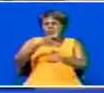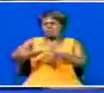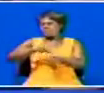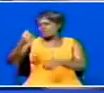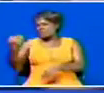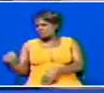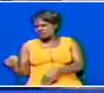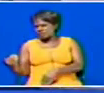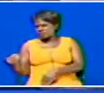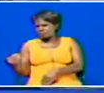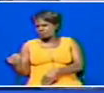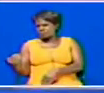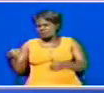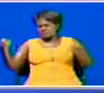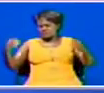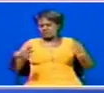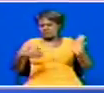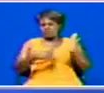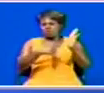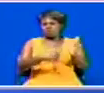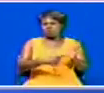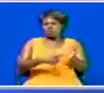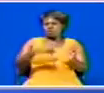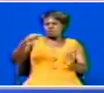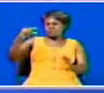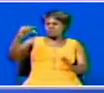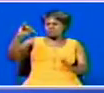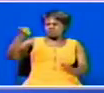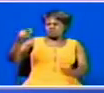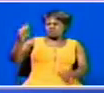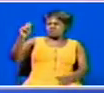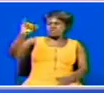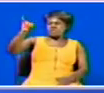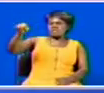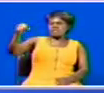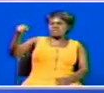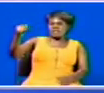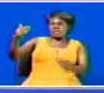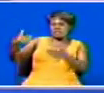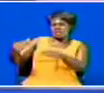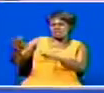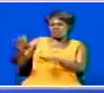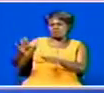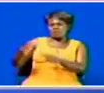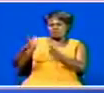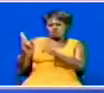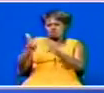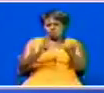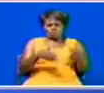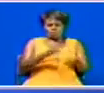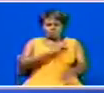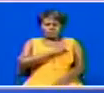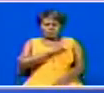child? This is a very clear demonstration from JTL that we are moving away from the traditional way of